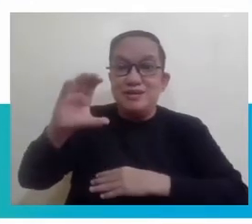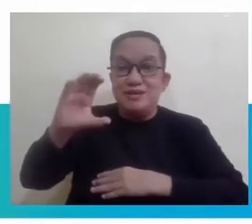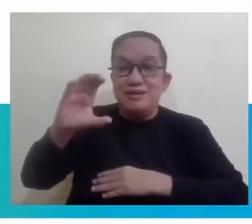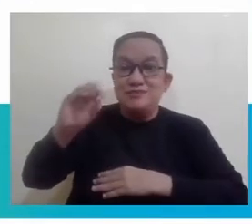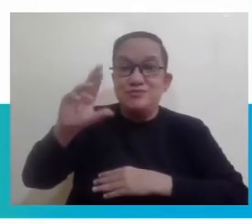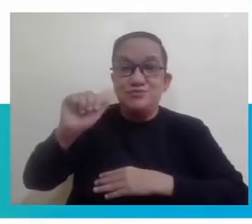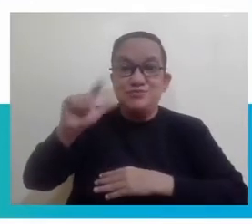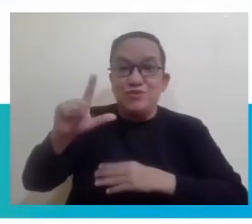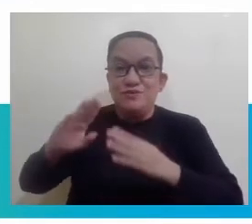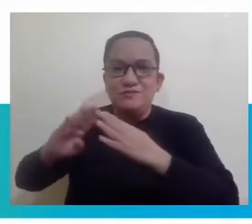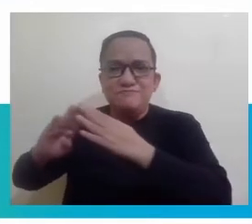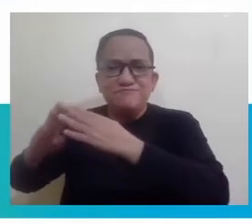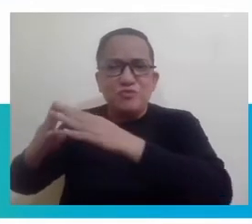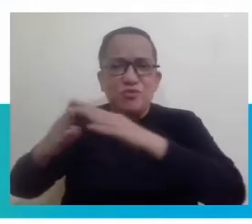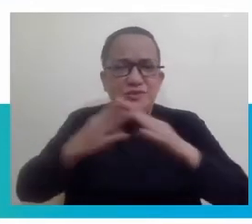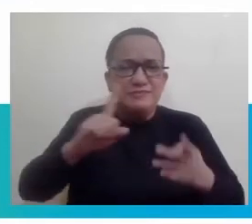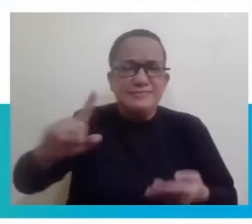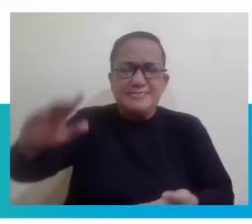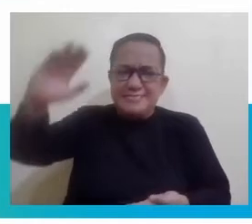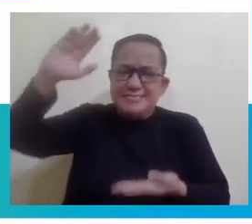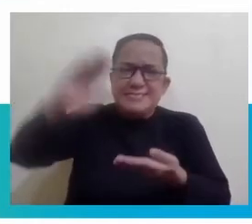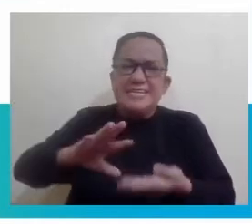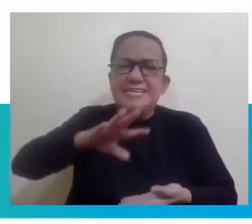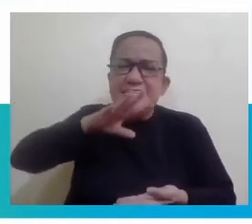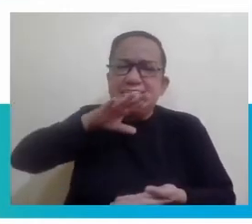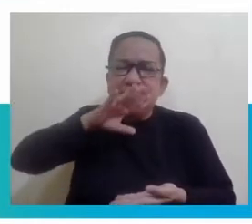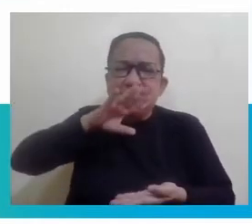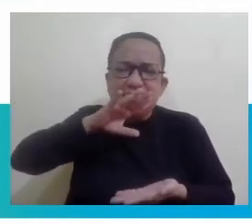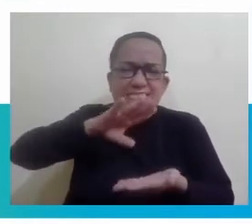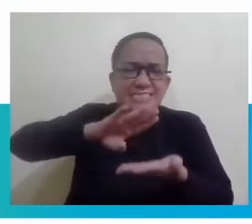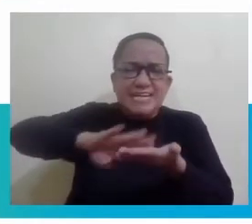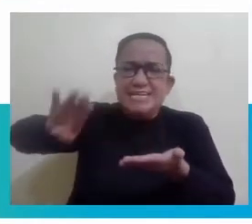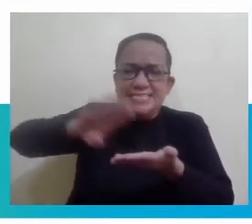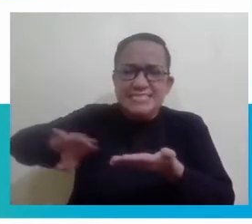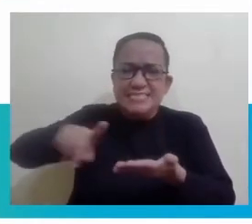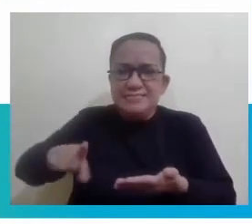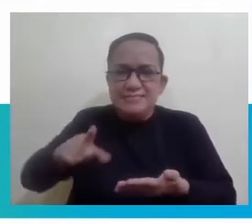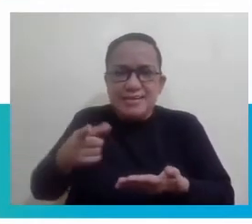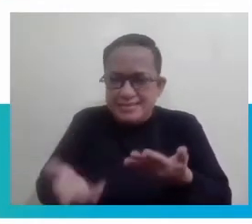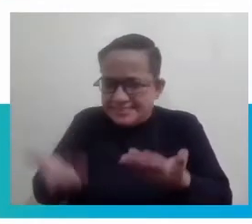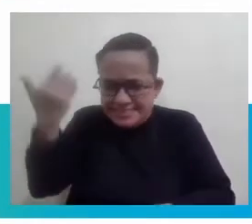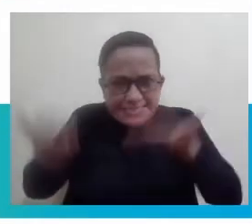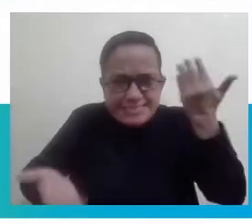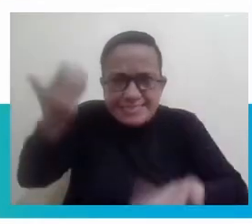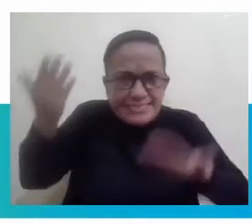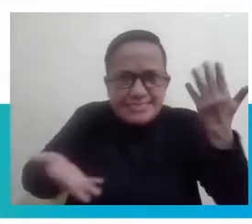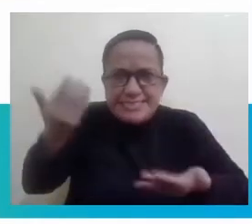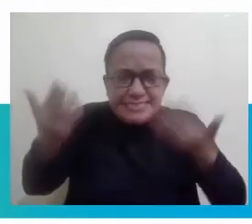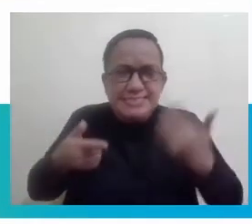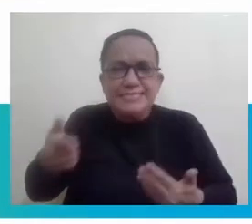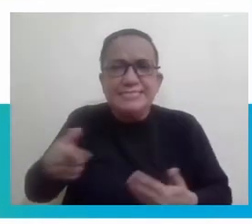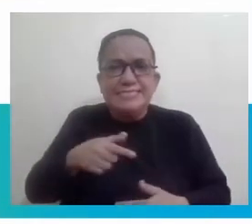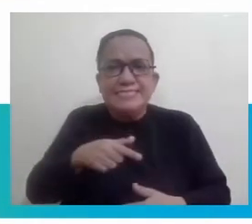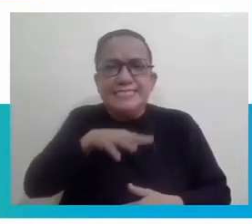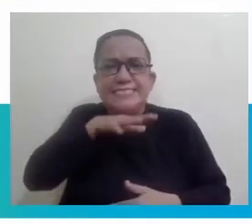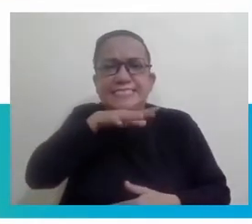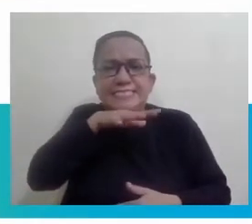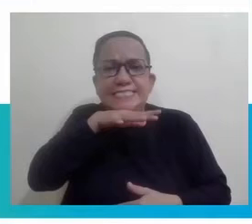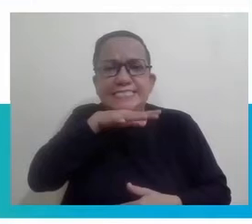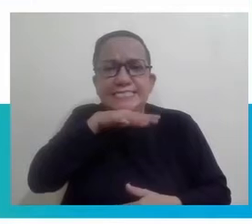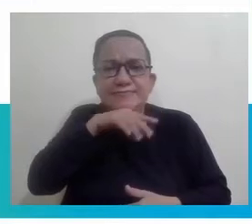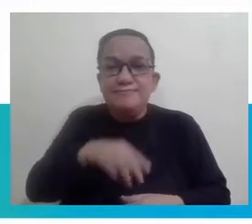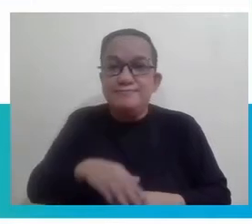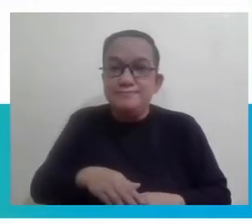A global challenge like this one, requires a global effort. And I'm pleased to see that more than